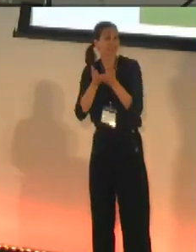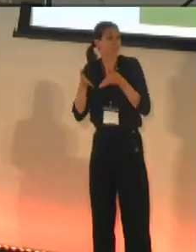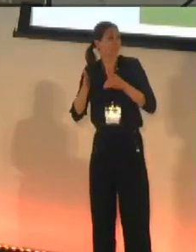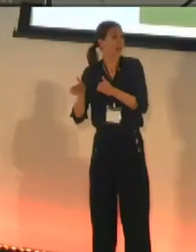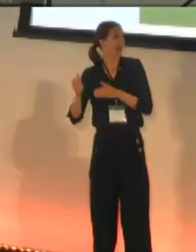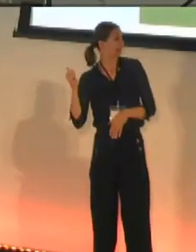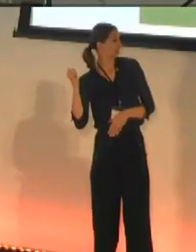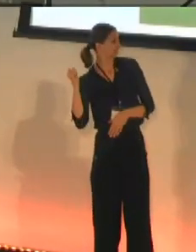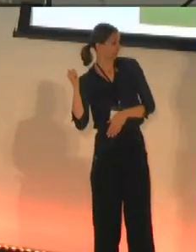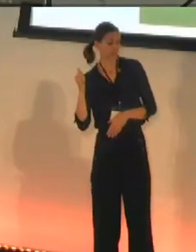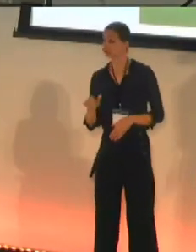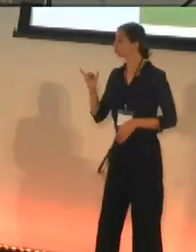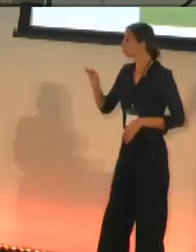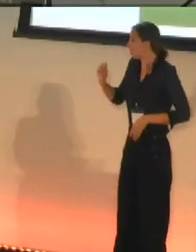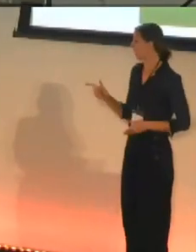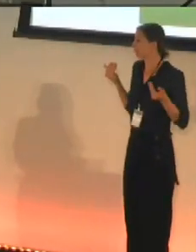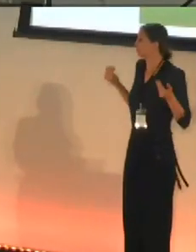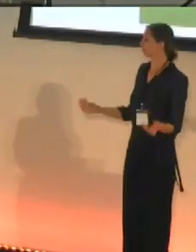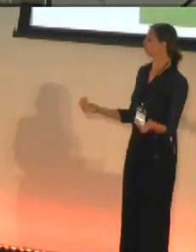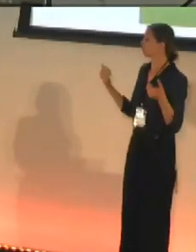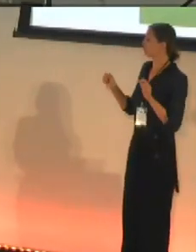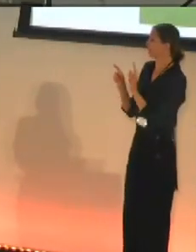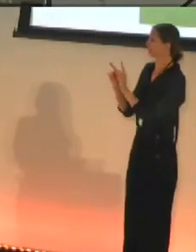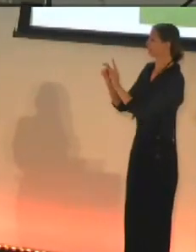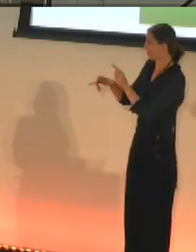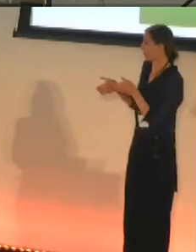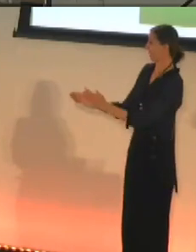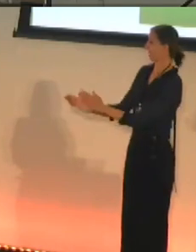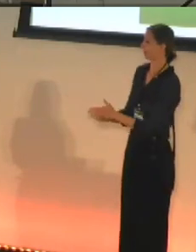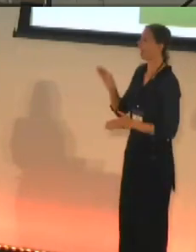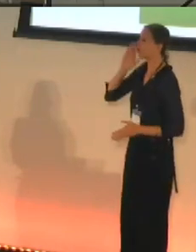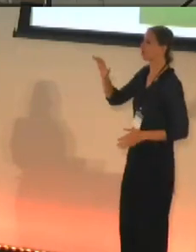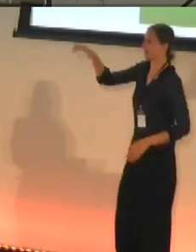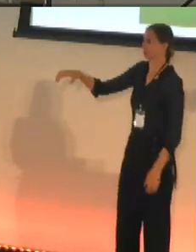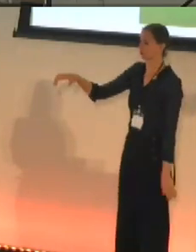participant said, "Oh, okay, let's go on one of those paths. I'm going to grab onto you."